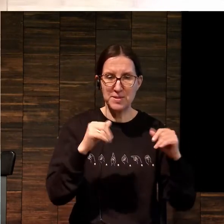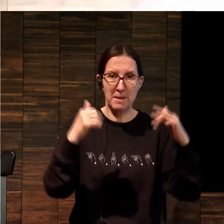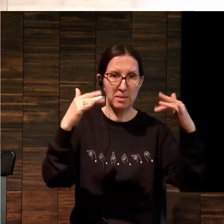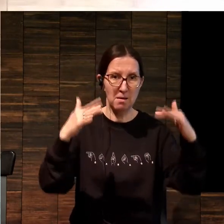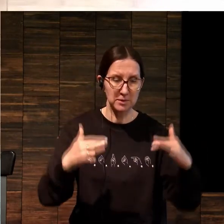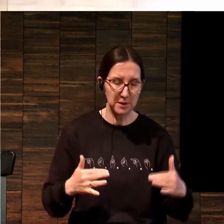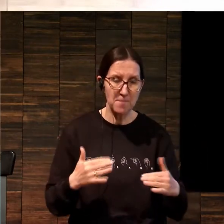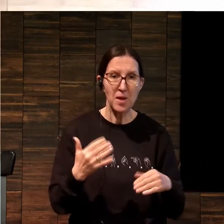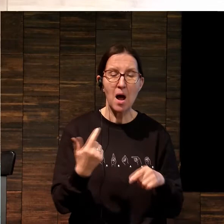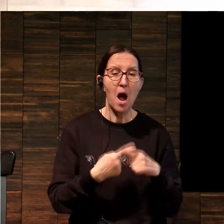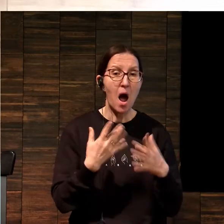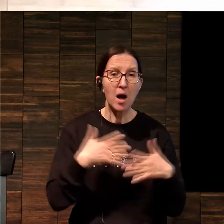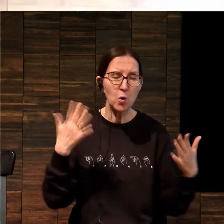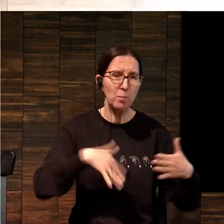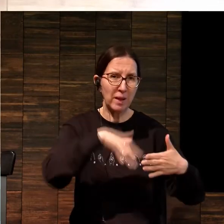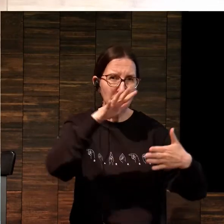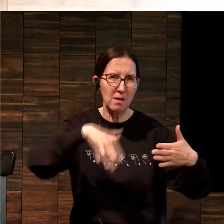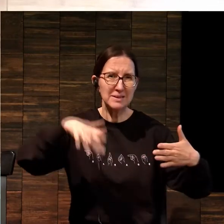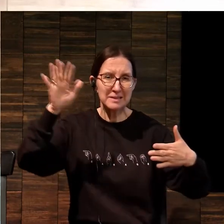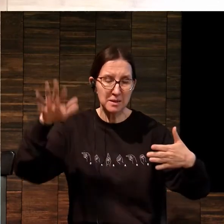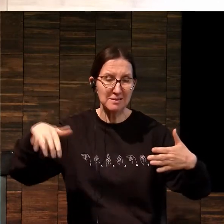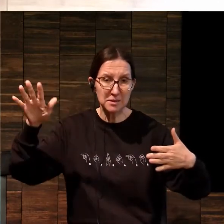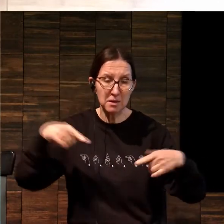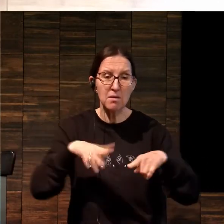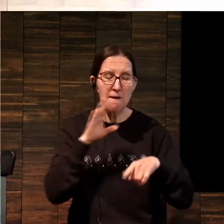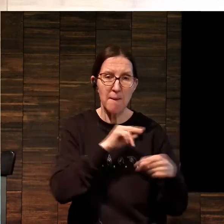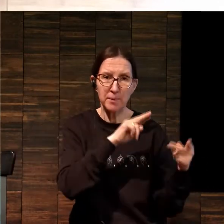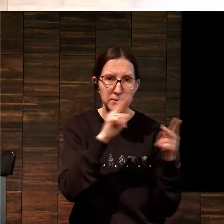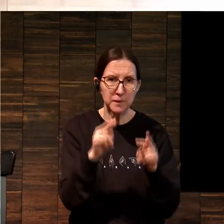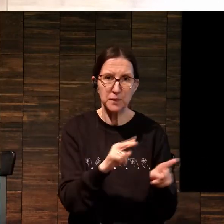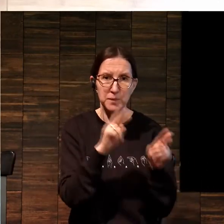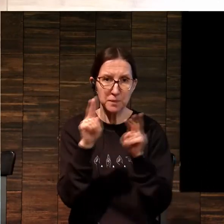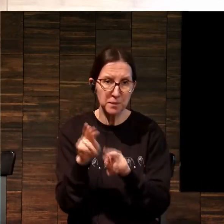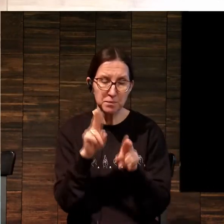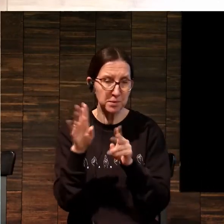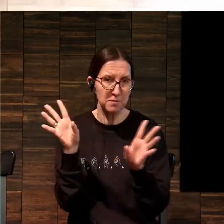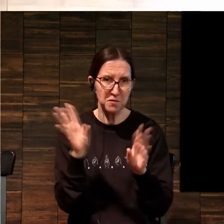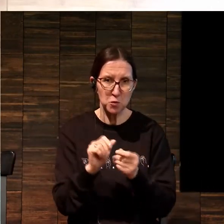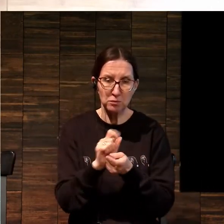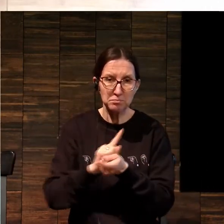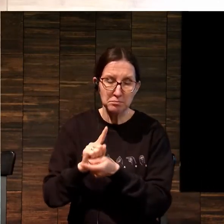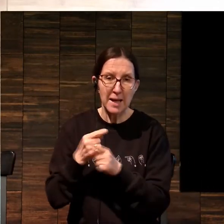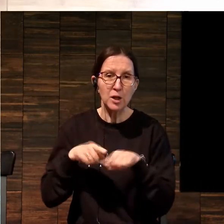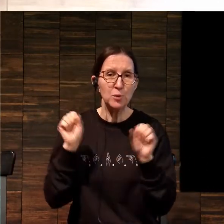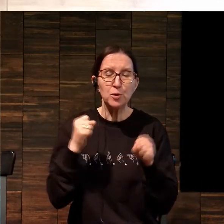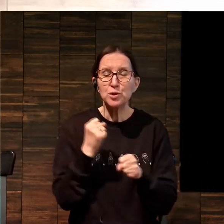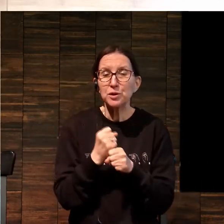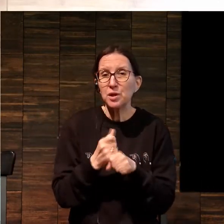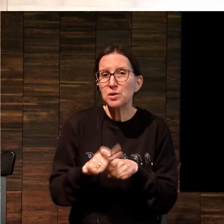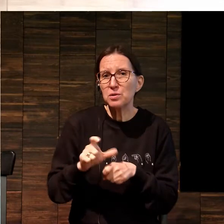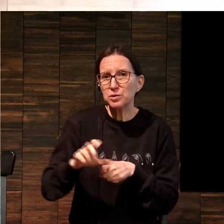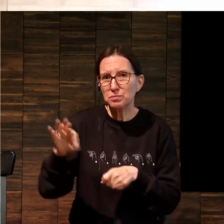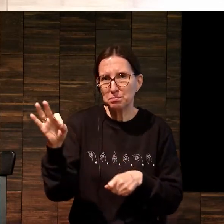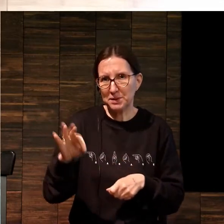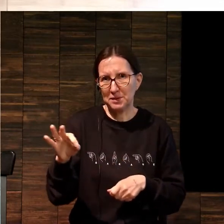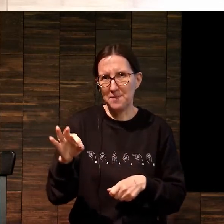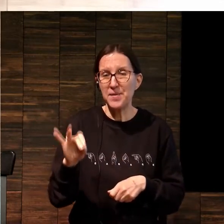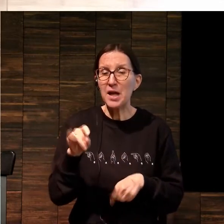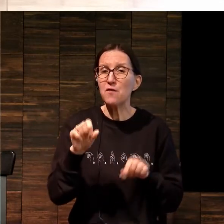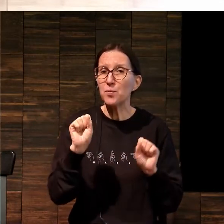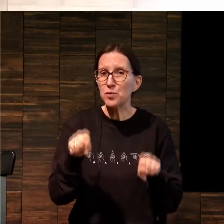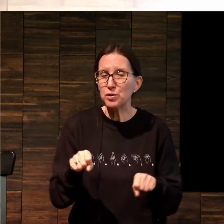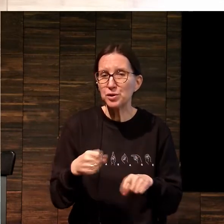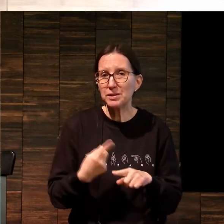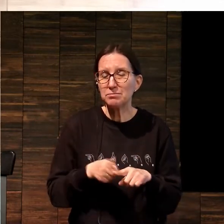DOM layer and they're applying these changes live on site. So you can add ARIA labels to certain elements and change their